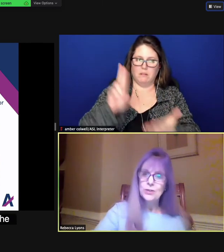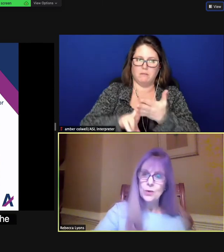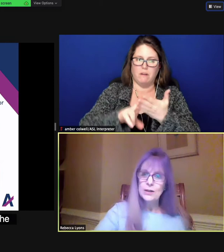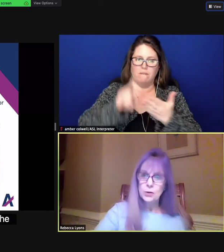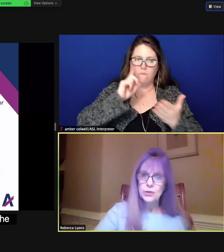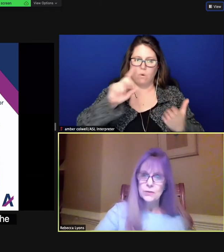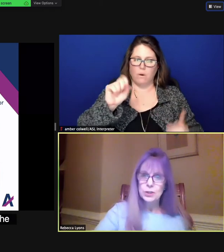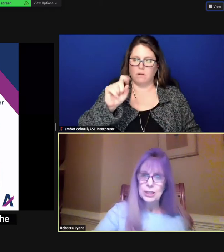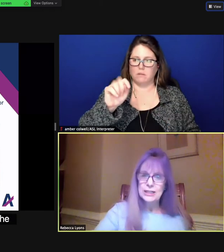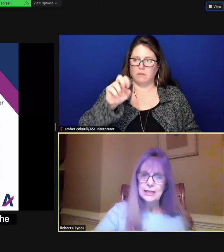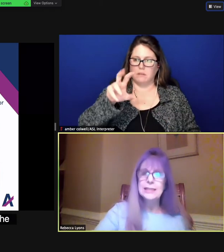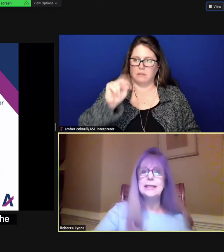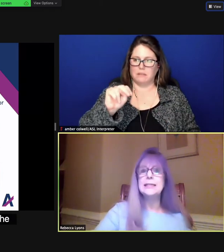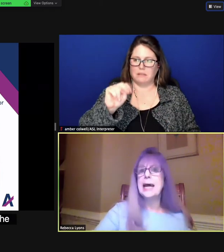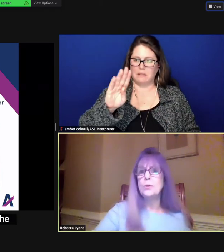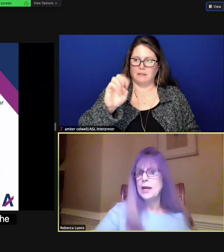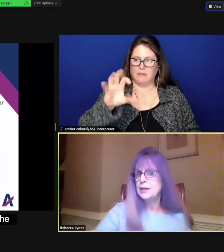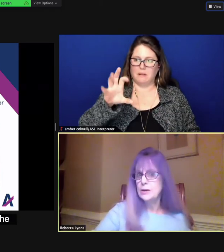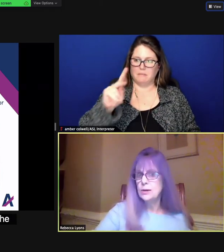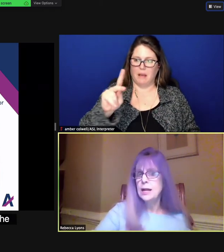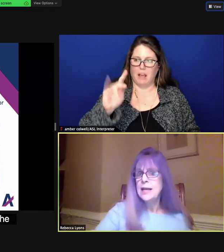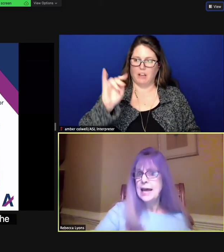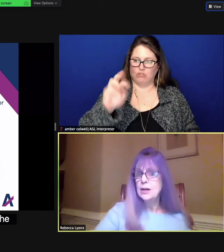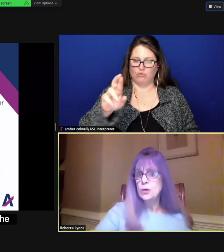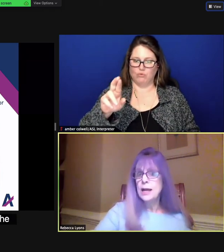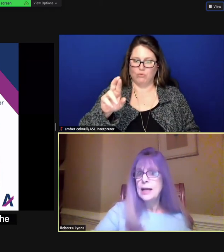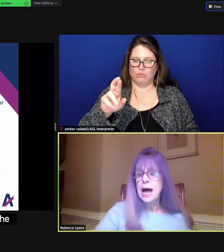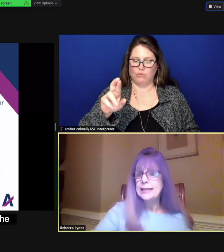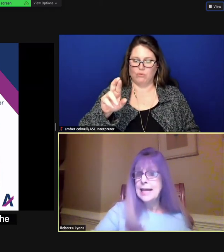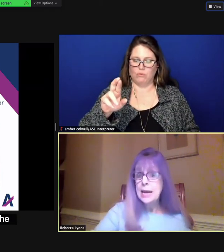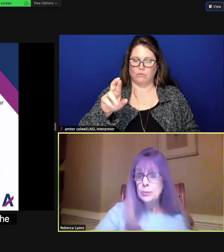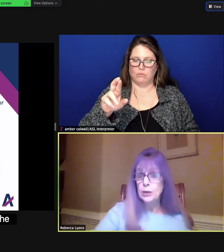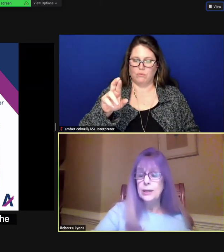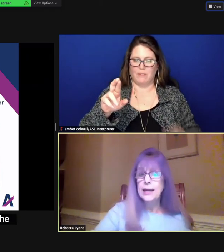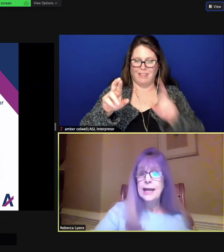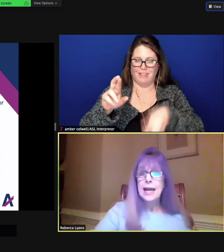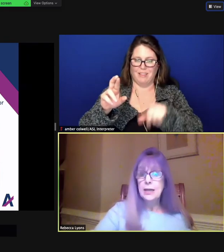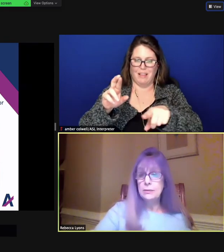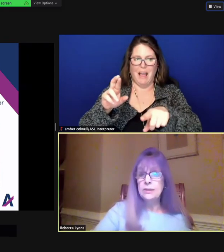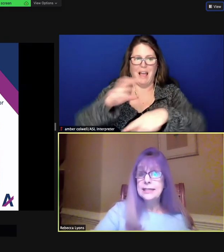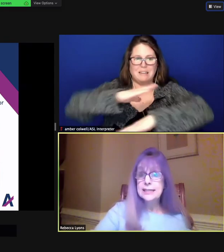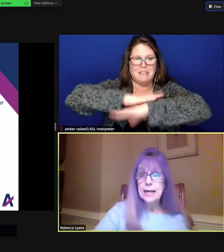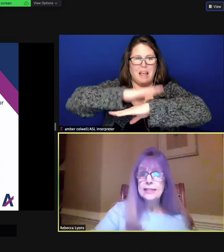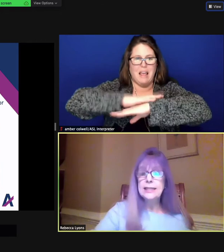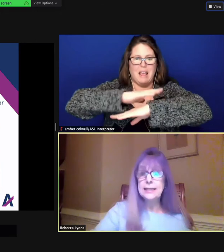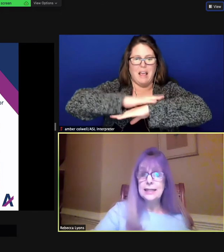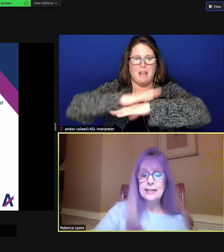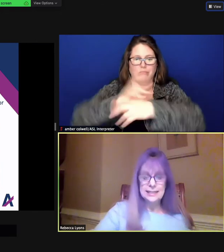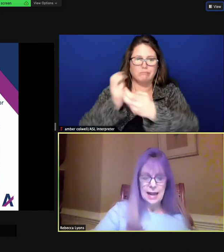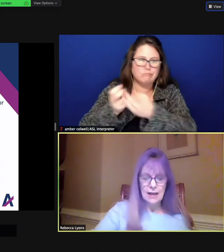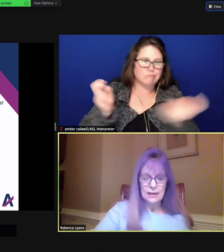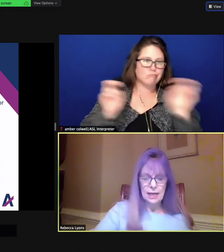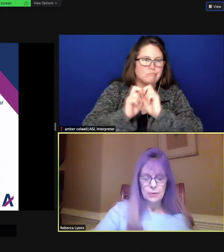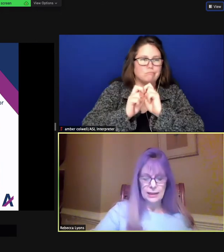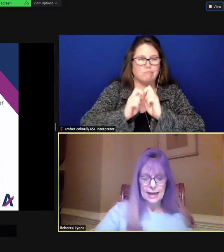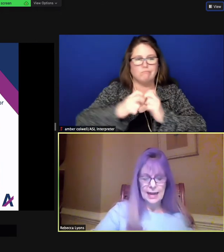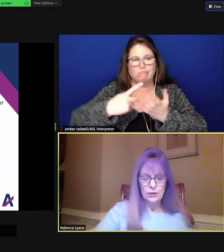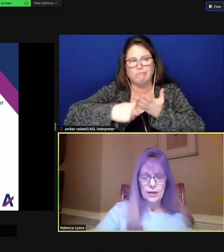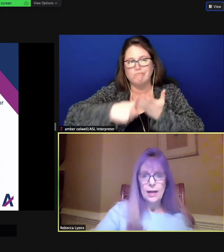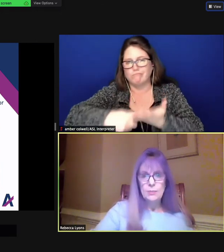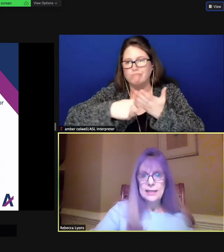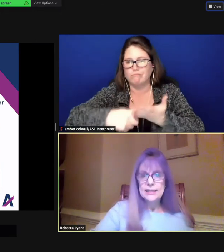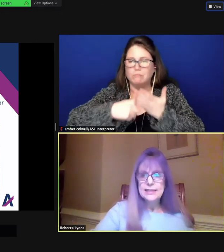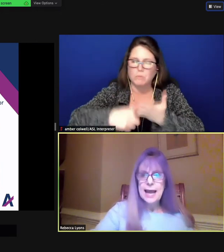he was one of those Virginians that sat around that table and discussed the need to have an ABLE